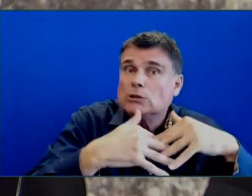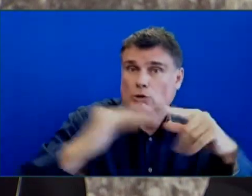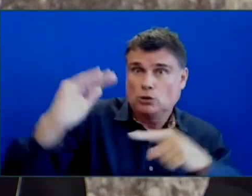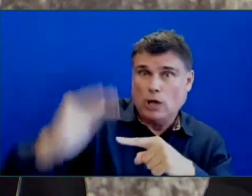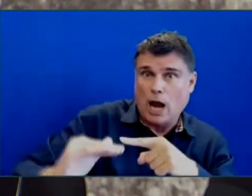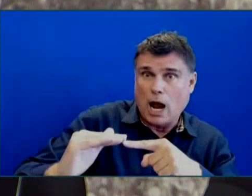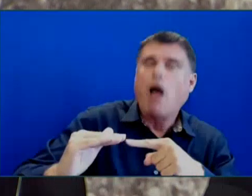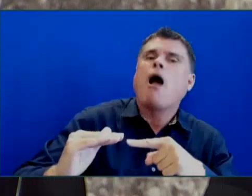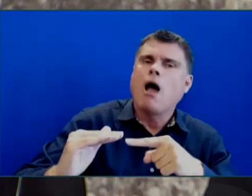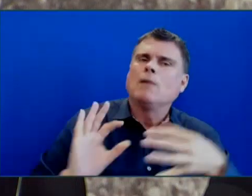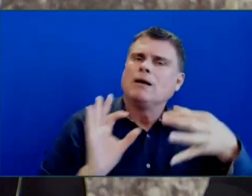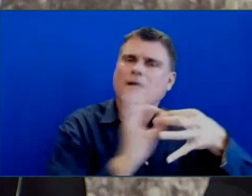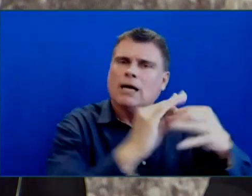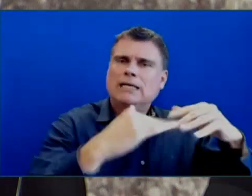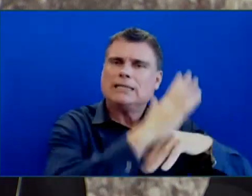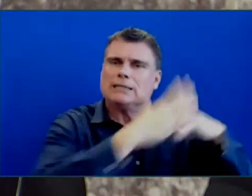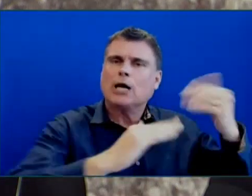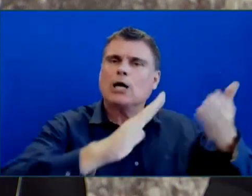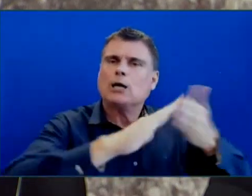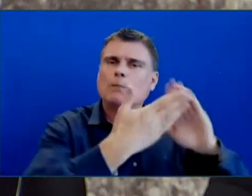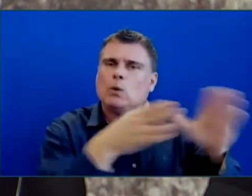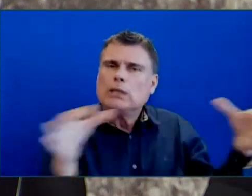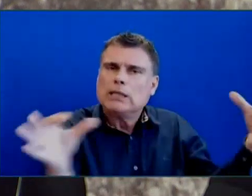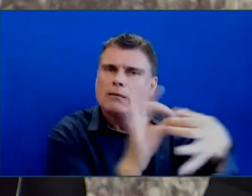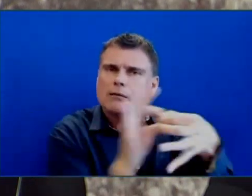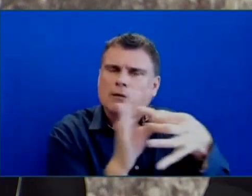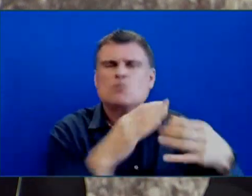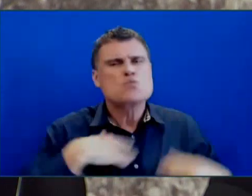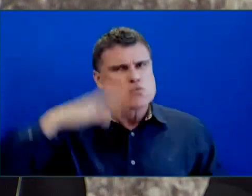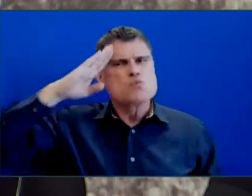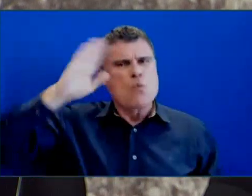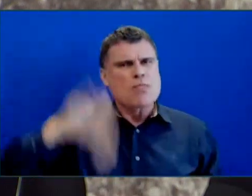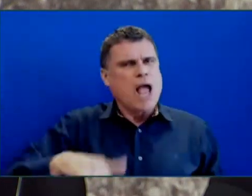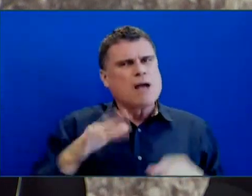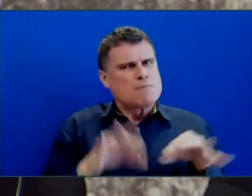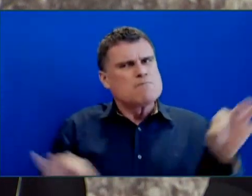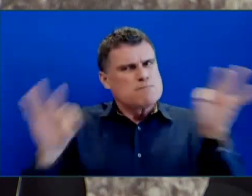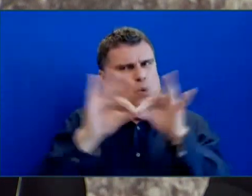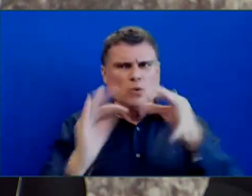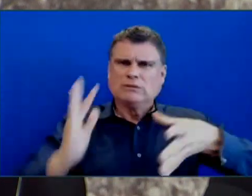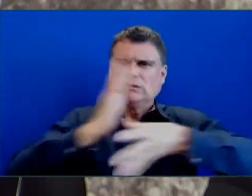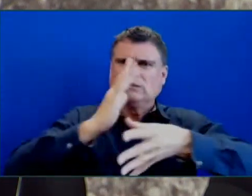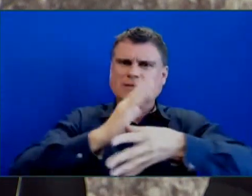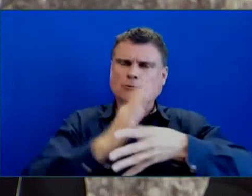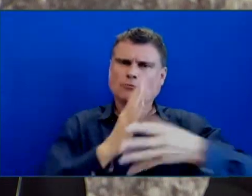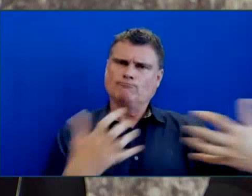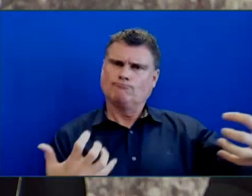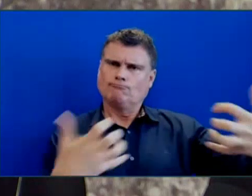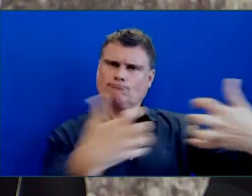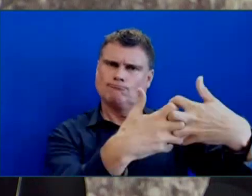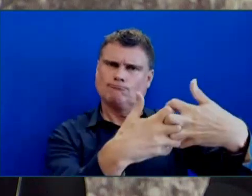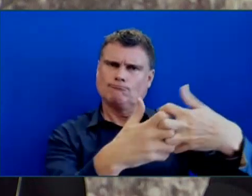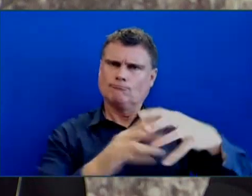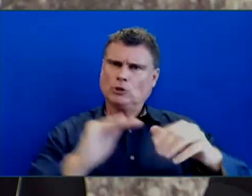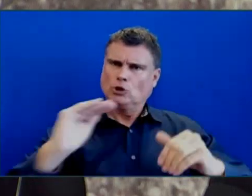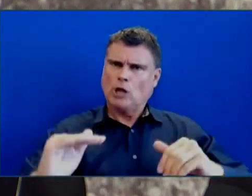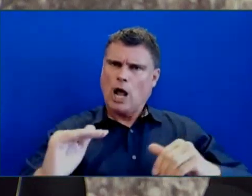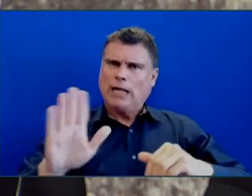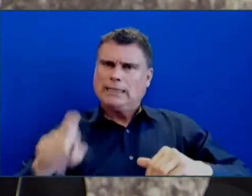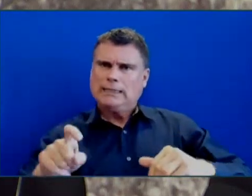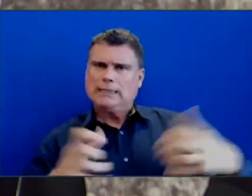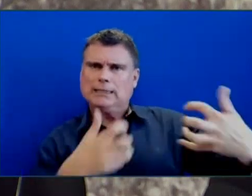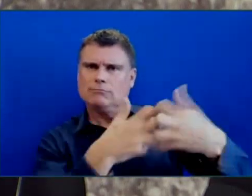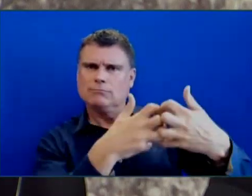and their carers are there to meet their needs, Honourable Speaker. The other thing that we have done is we have passed legislation, we have